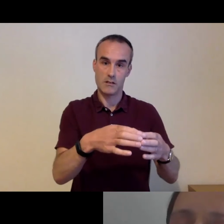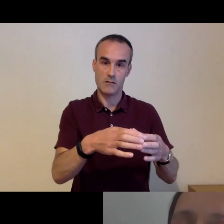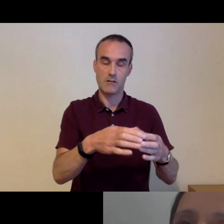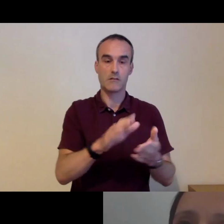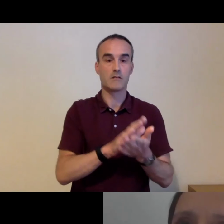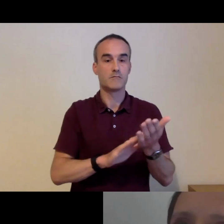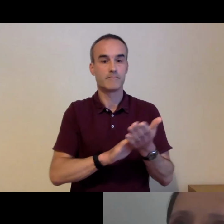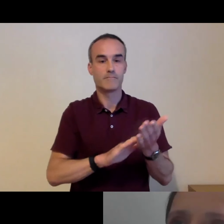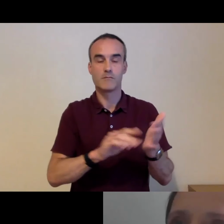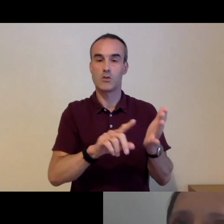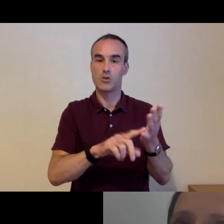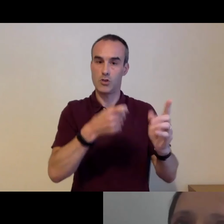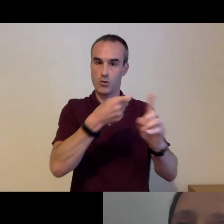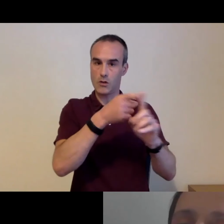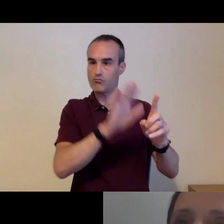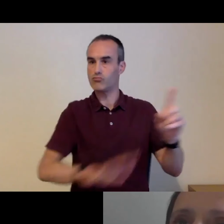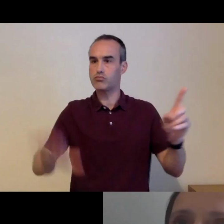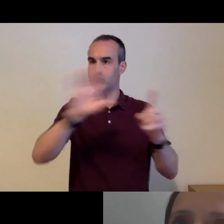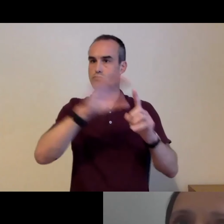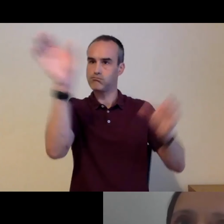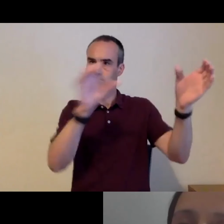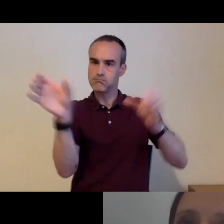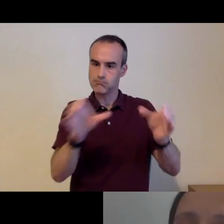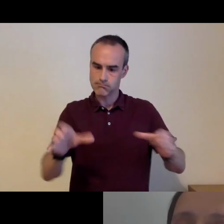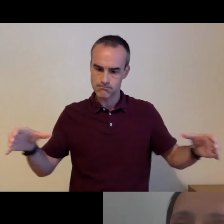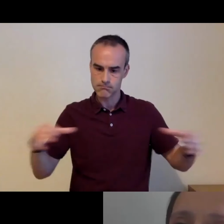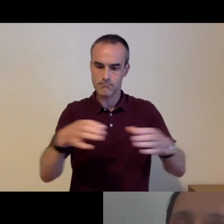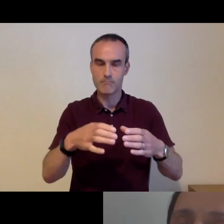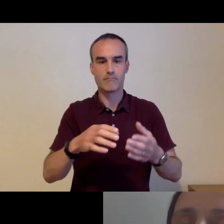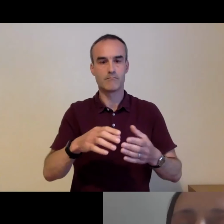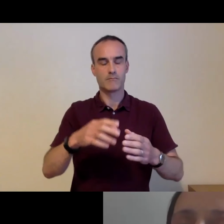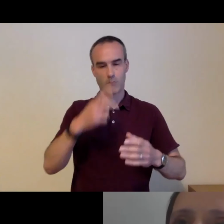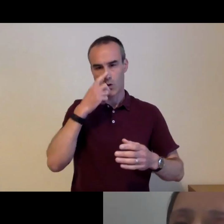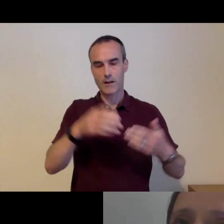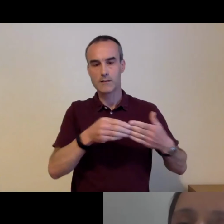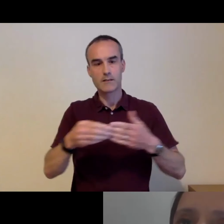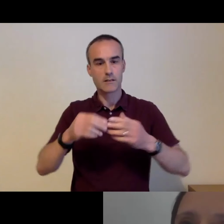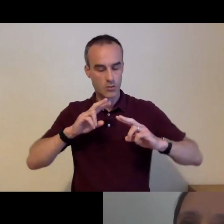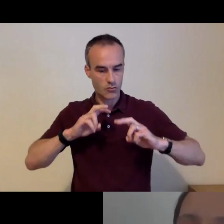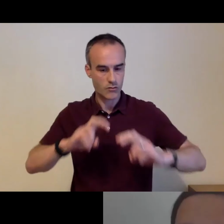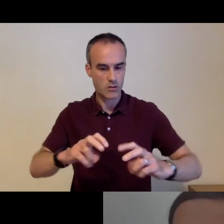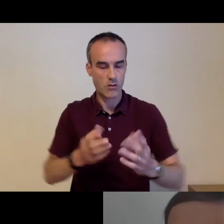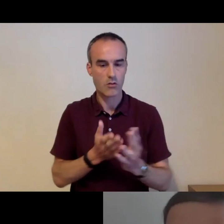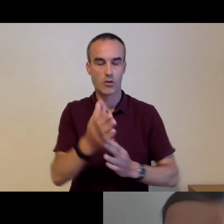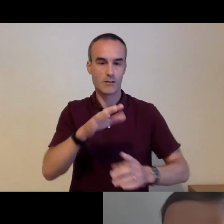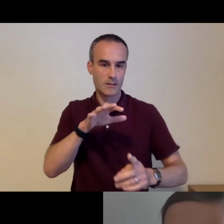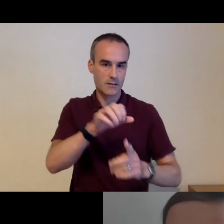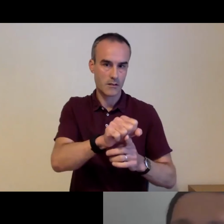UK capabilities and expertise in hearing research, drug discovery, and cell and gene